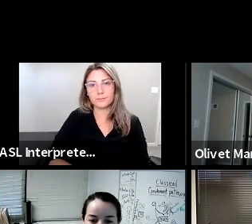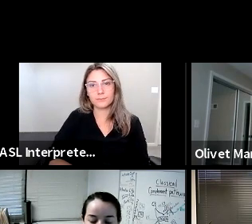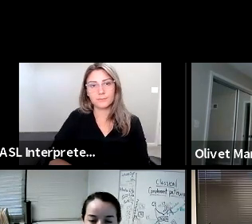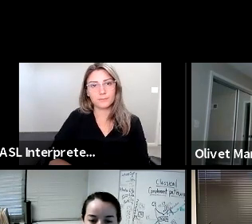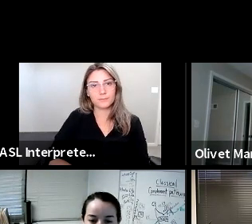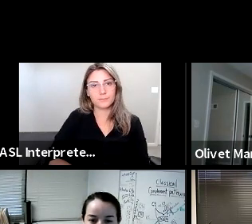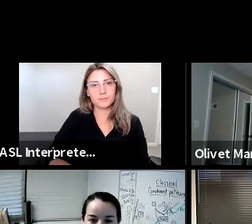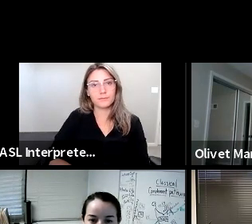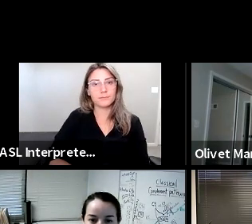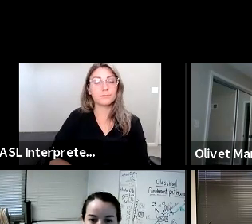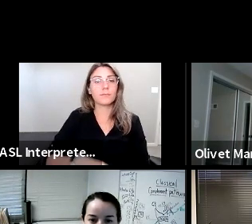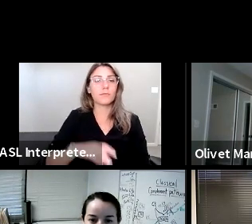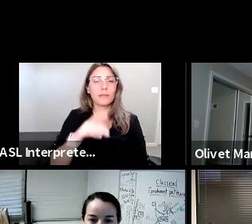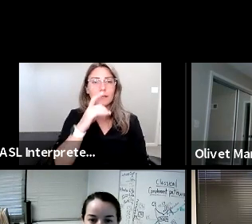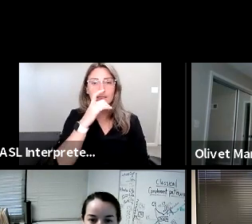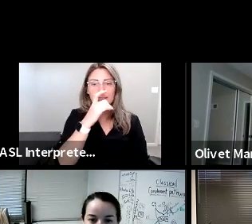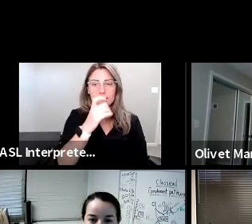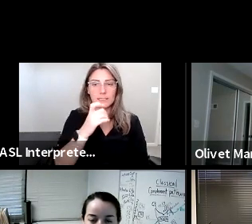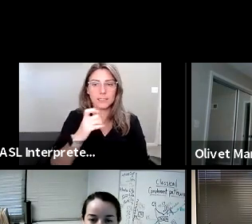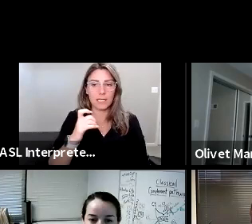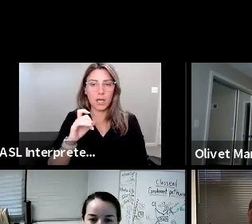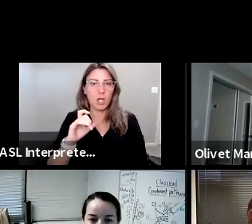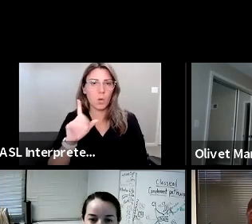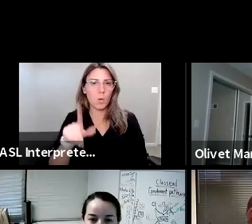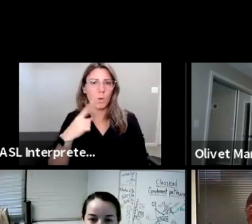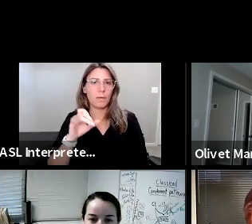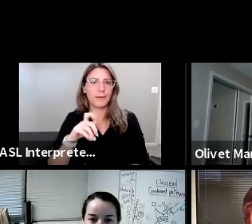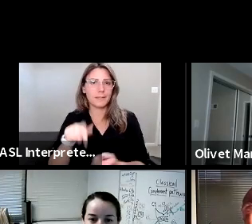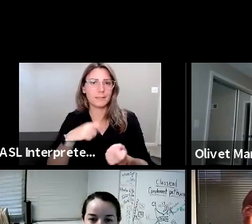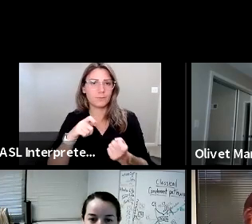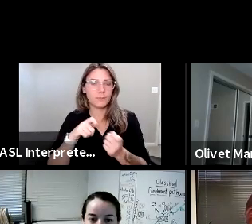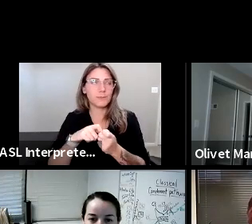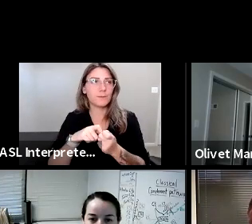And it's not just this particular